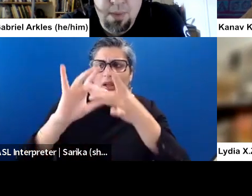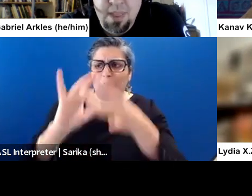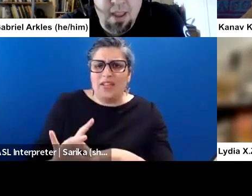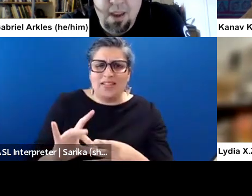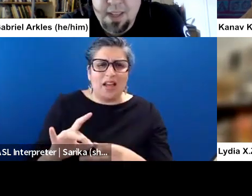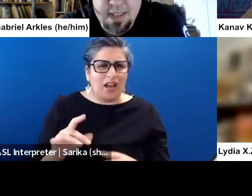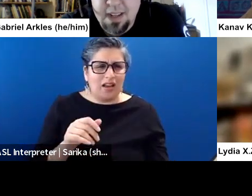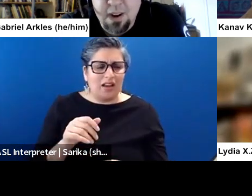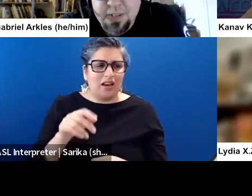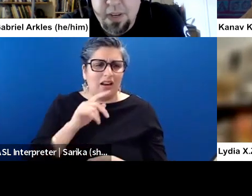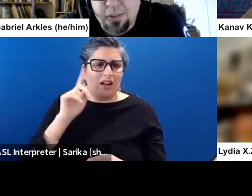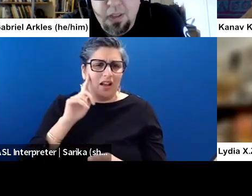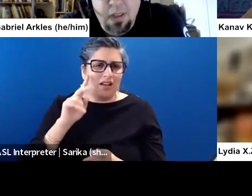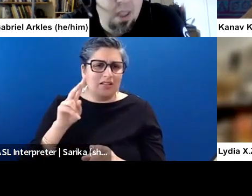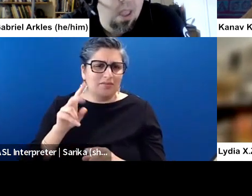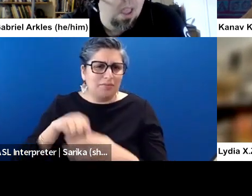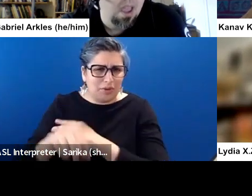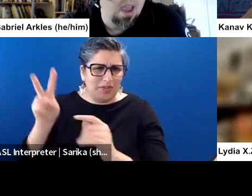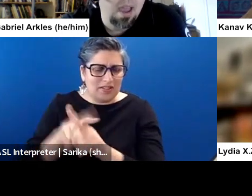birth when they arrest and incarcerate you.